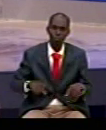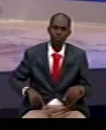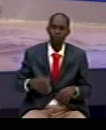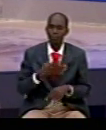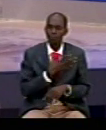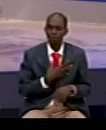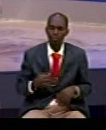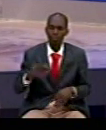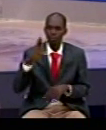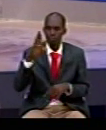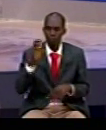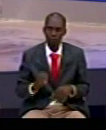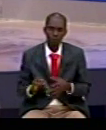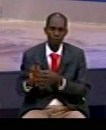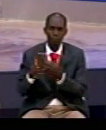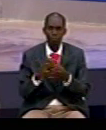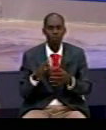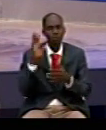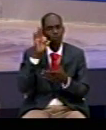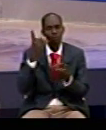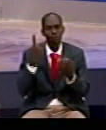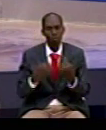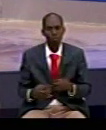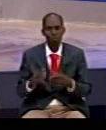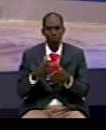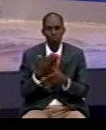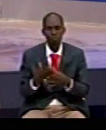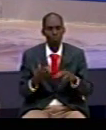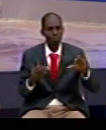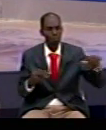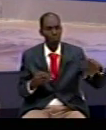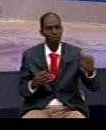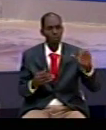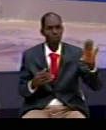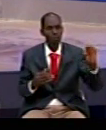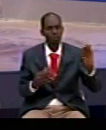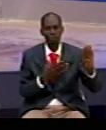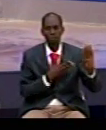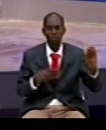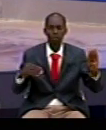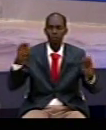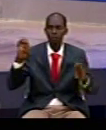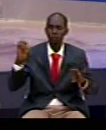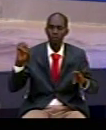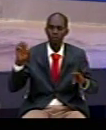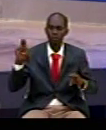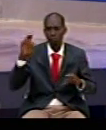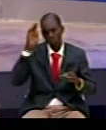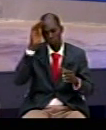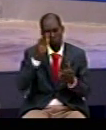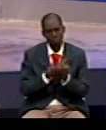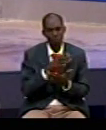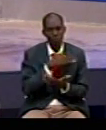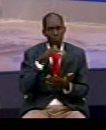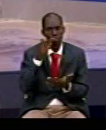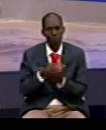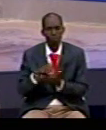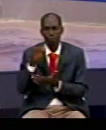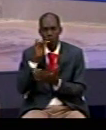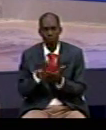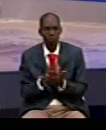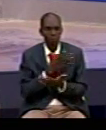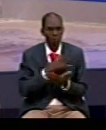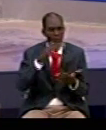And reconciliation will come between Jacob and Esau. Between husband and wife. Between wife